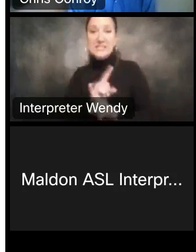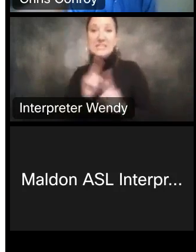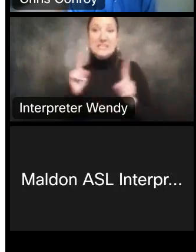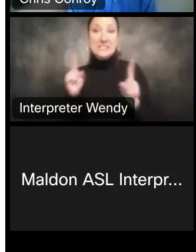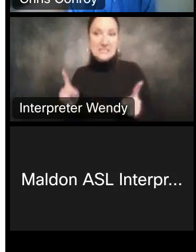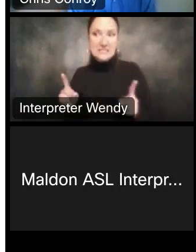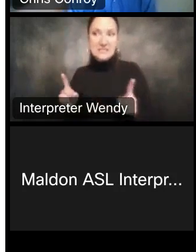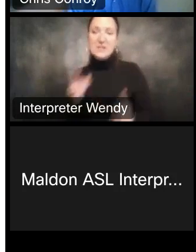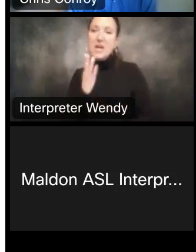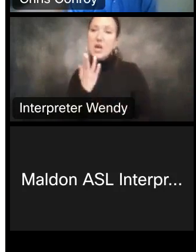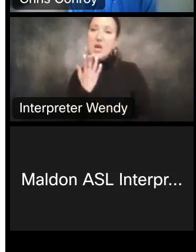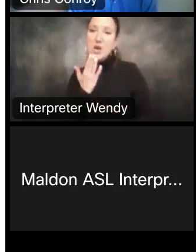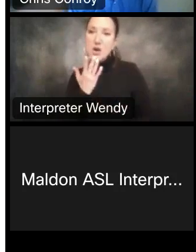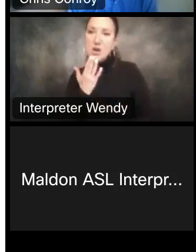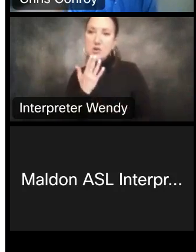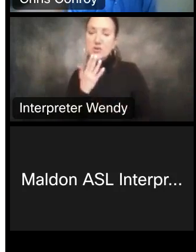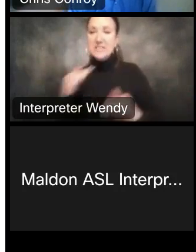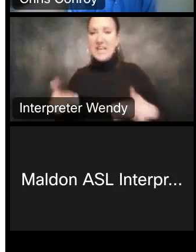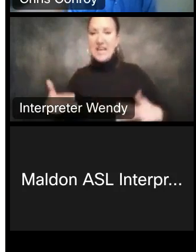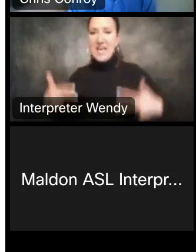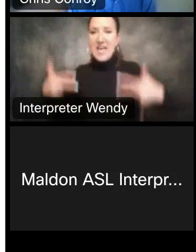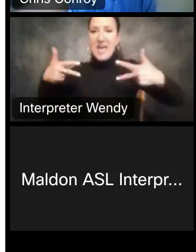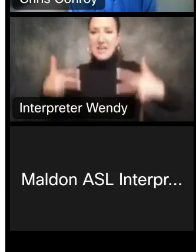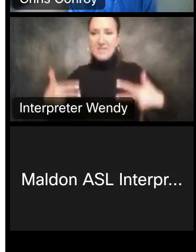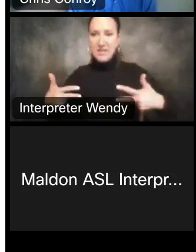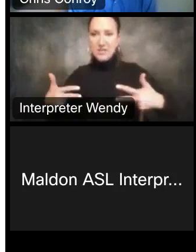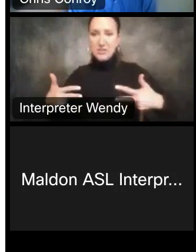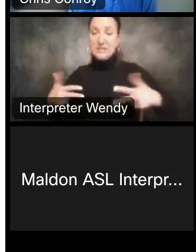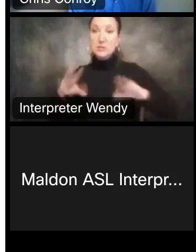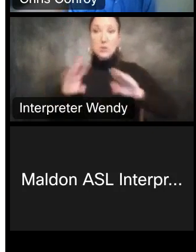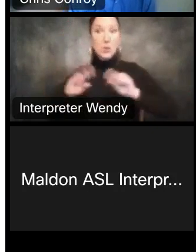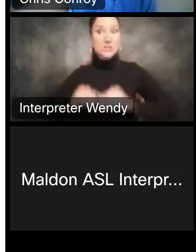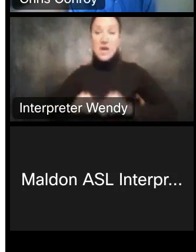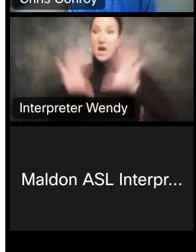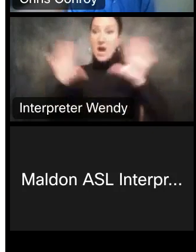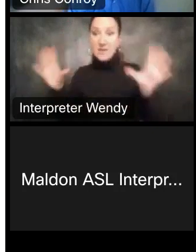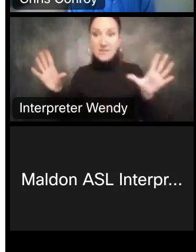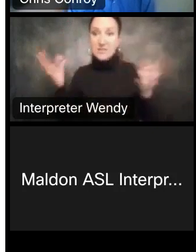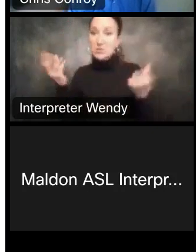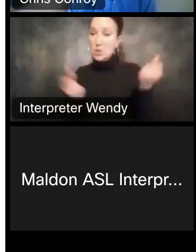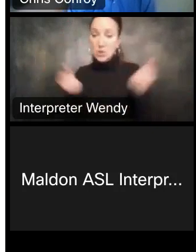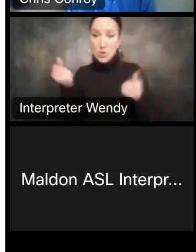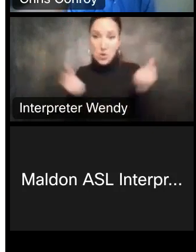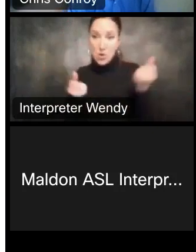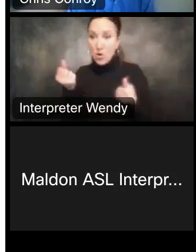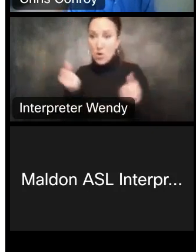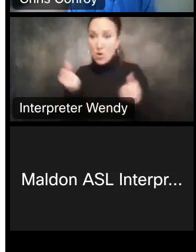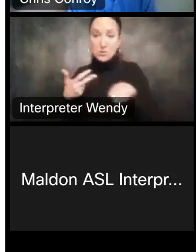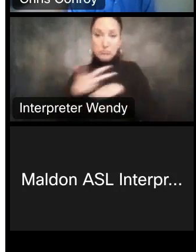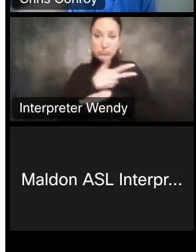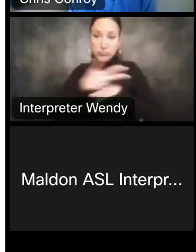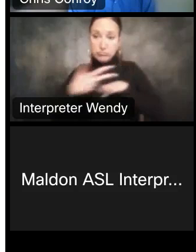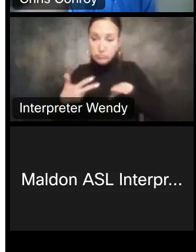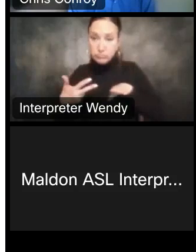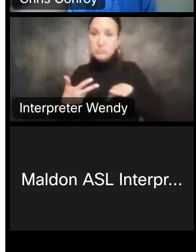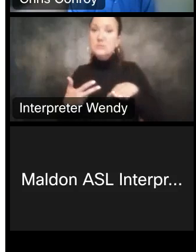colors of pavement, elevation to make clear to vehicle users of those driveways that there is